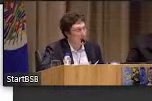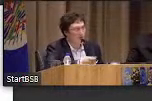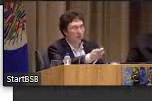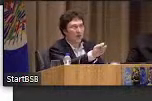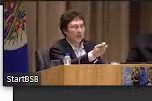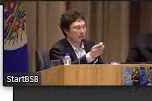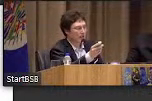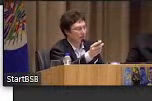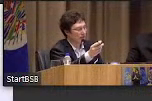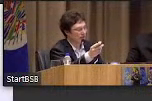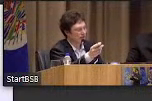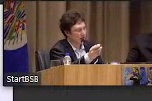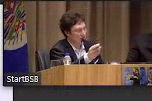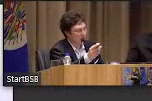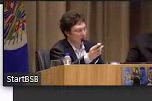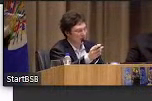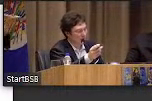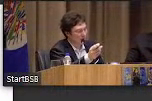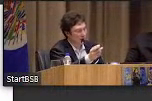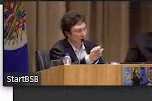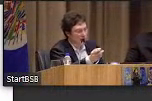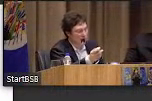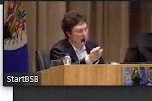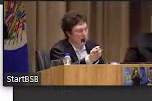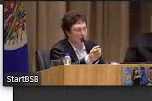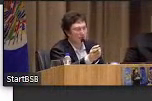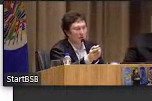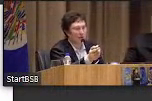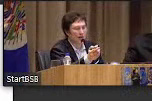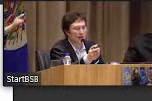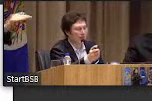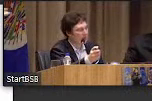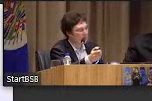knowledge. So,